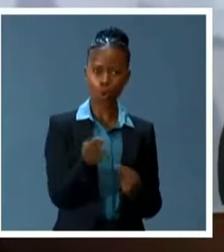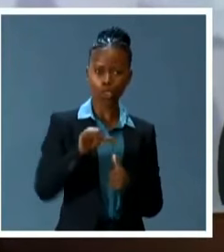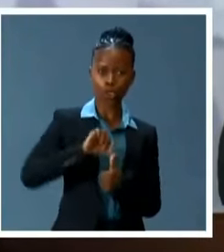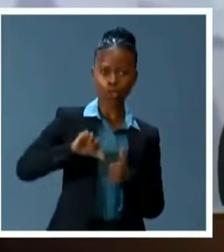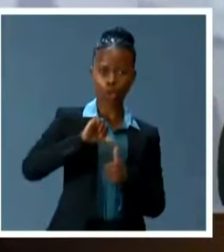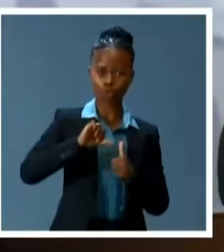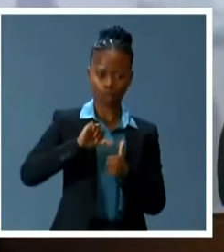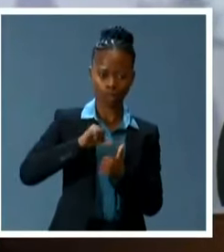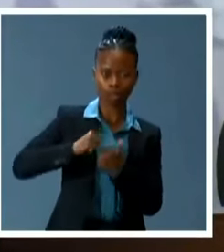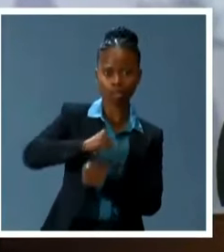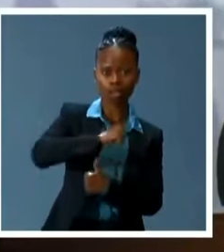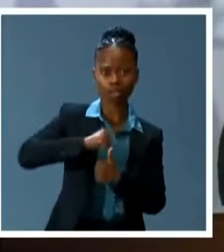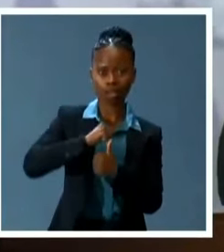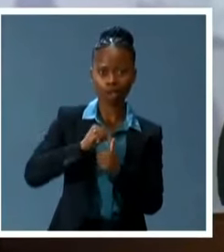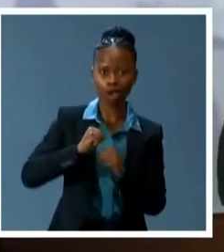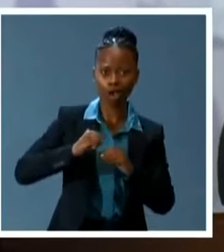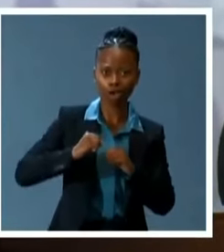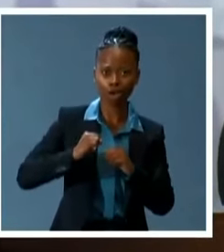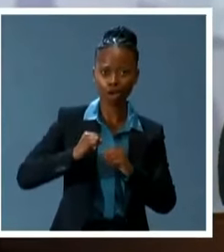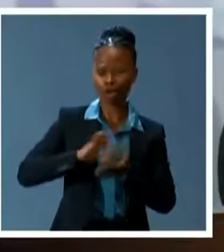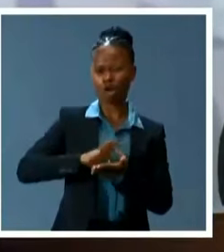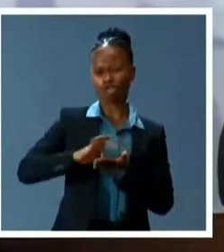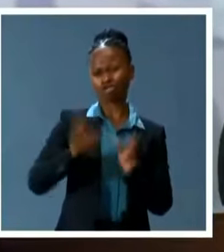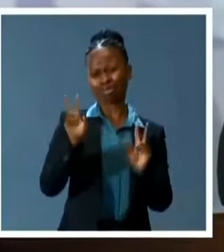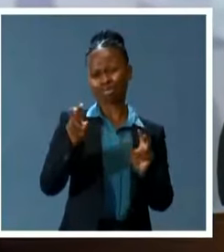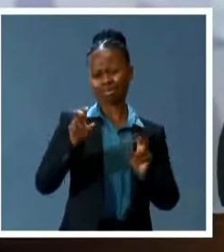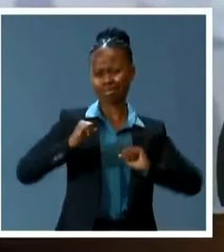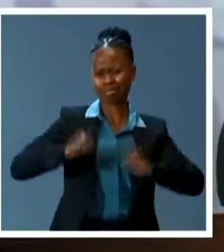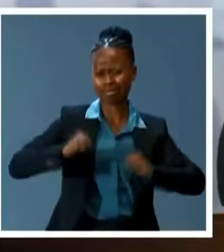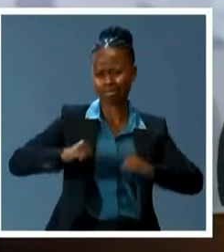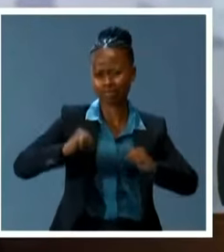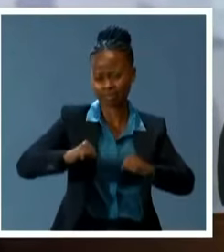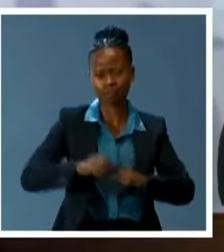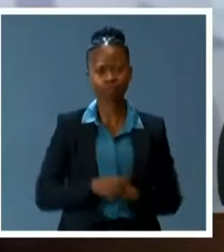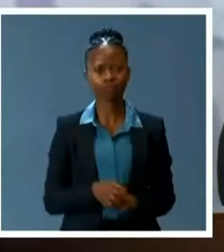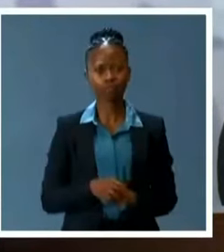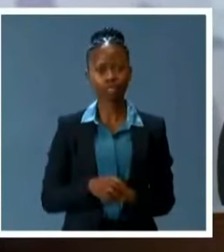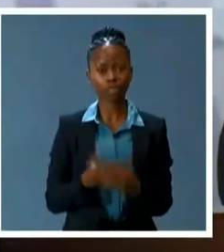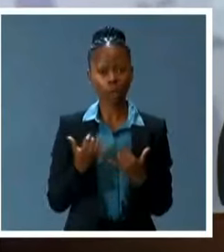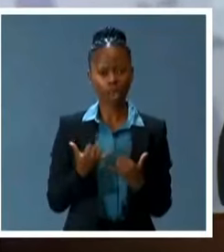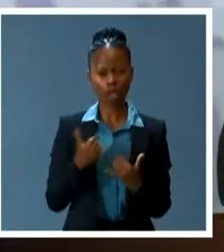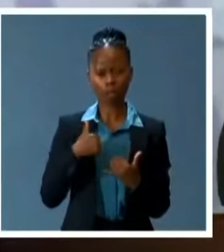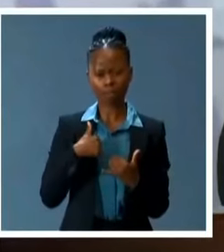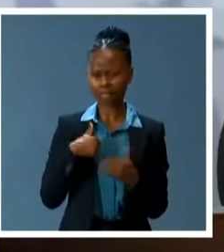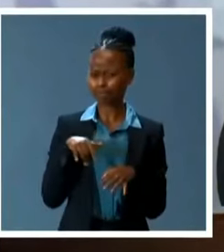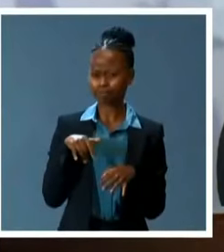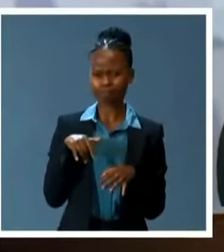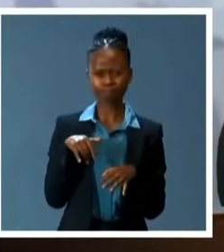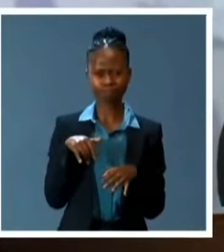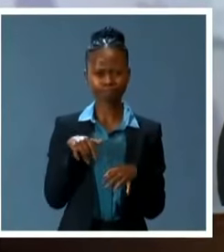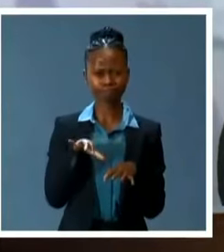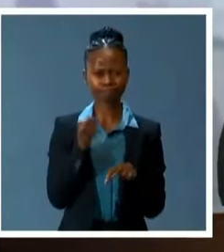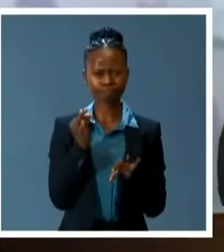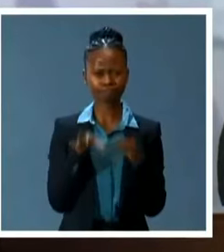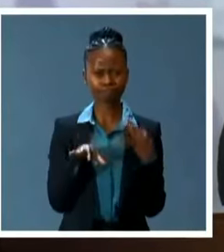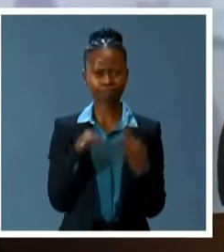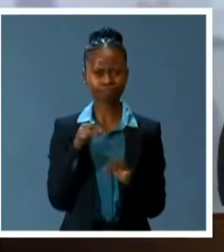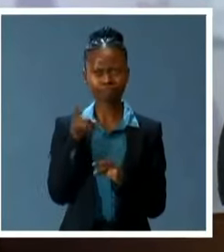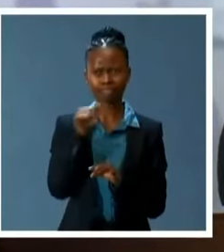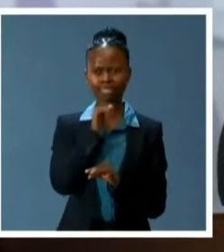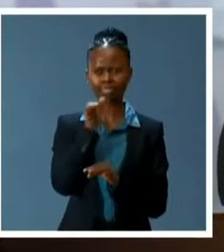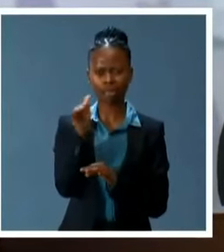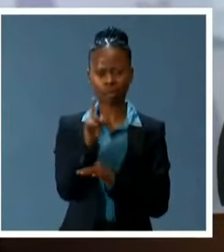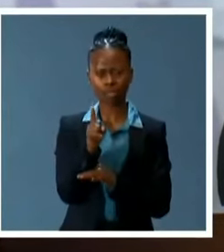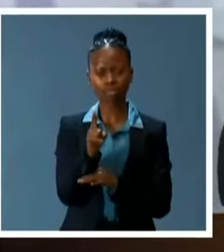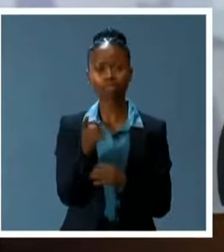deal. Let's delve into some of the themes that he's raised as he joins me now in conversation. Secretary